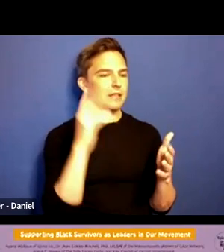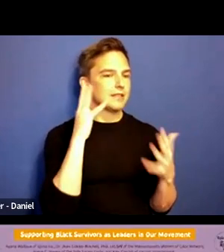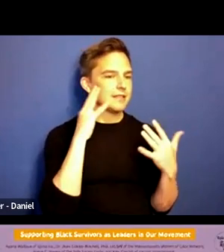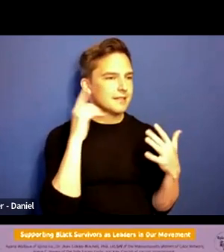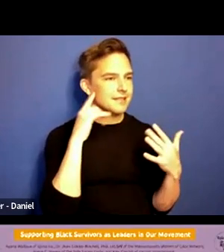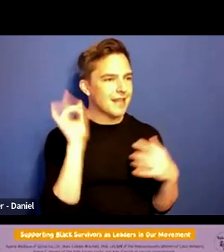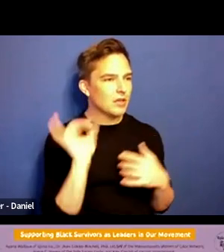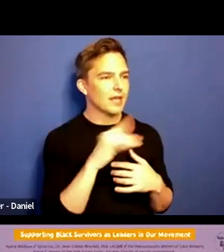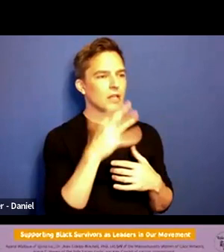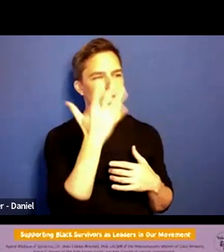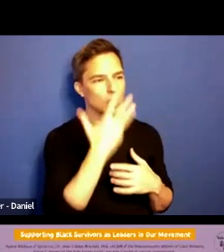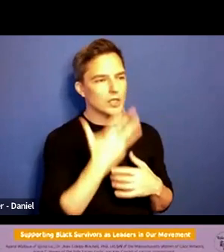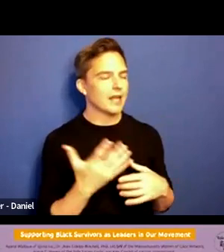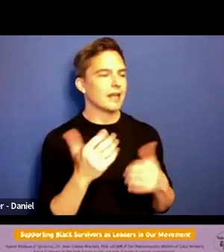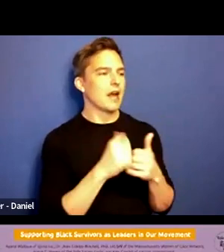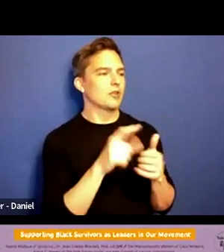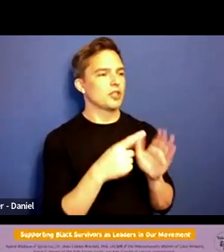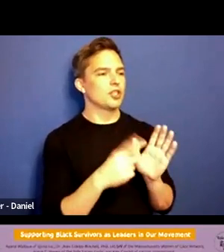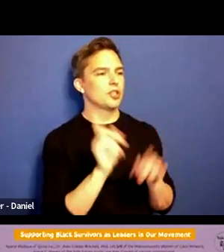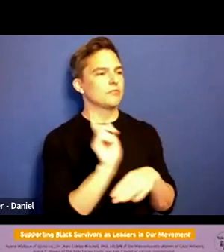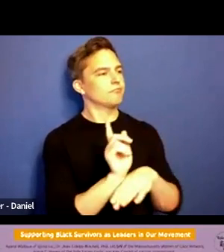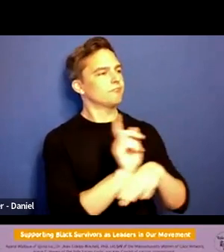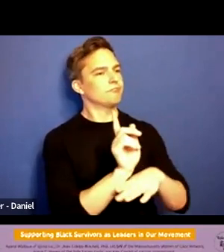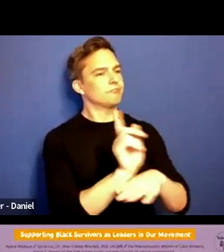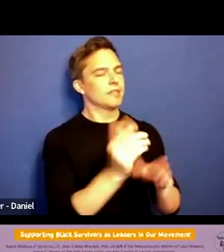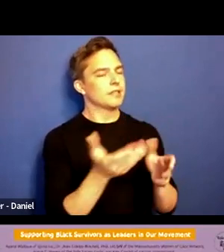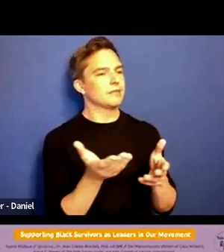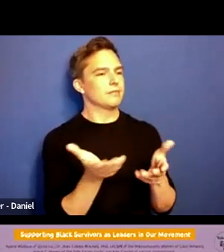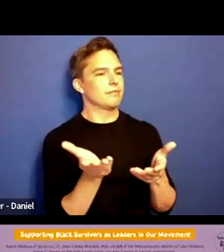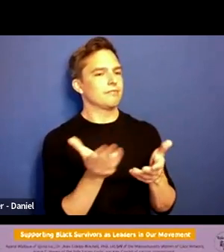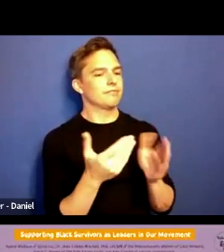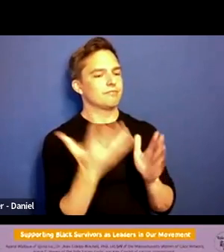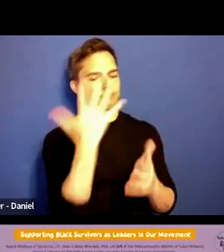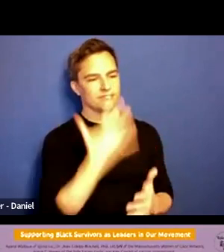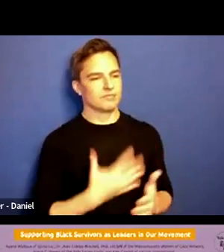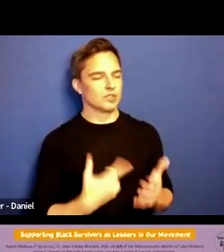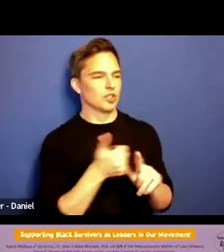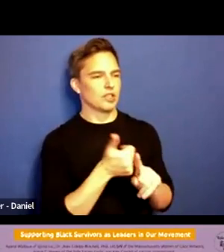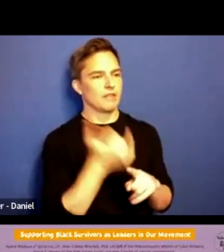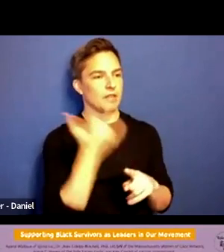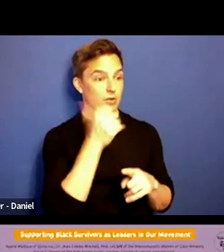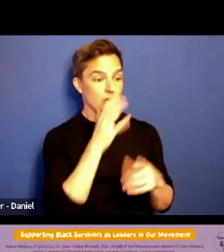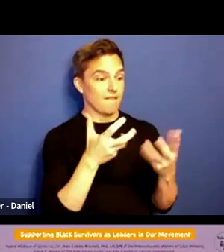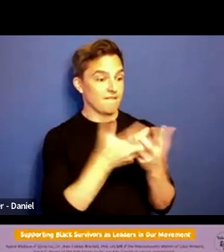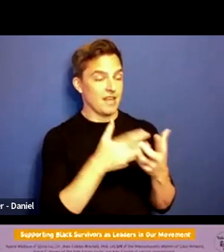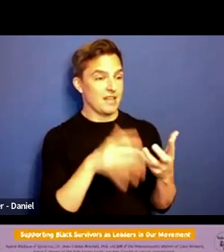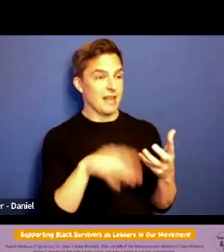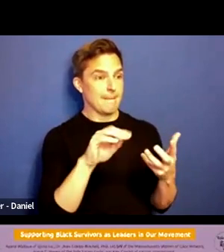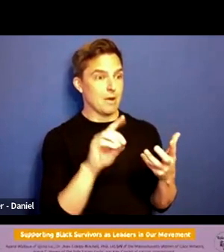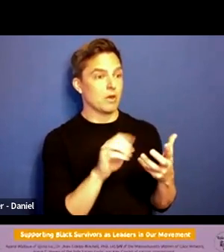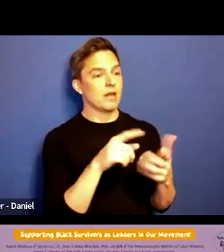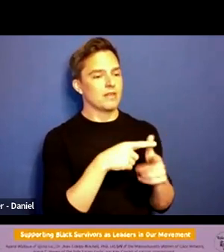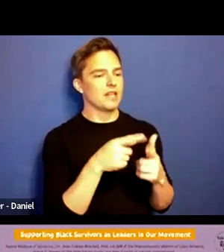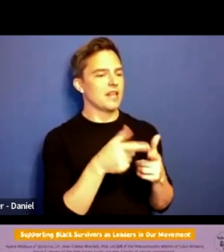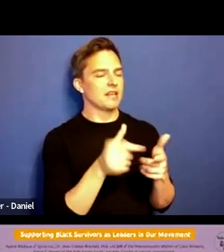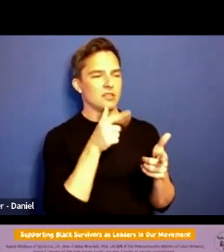she should carry herself, right? And if you are not fitting into the mold of those things, then you cannot be a leader. And that's